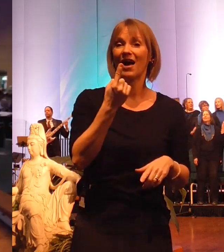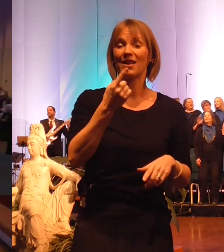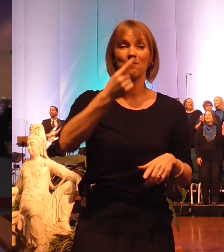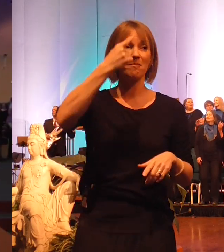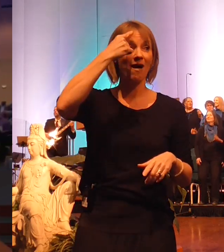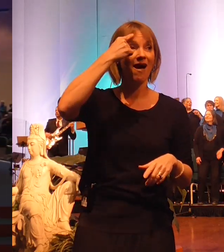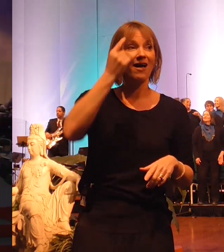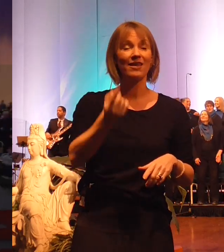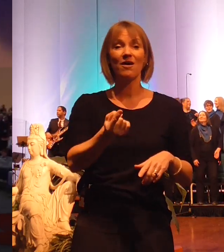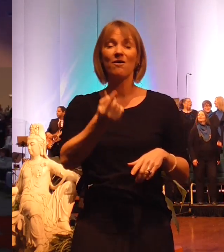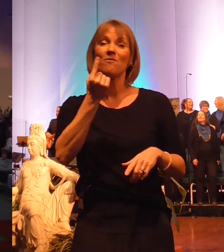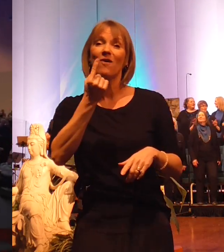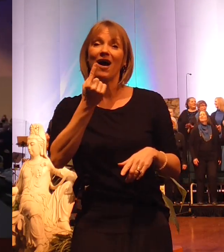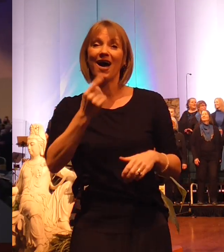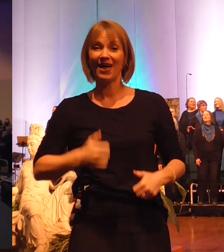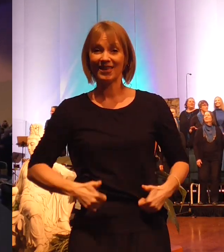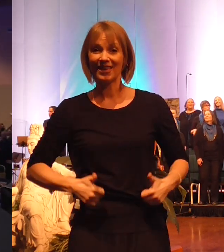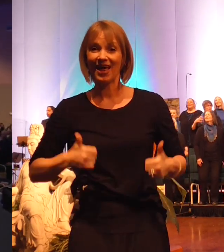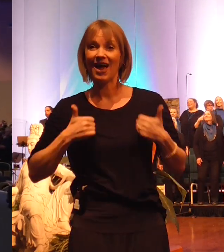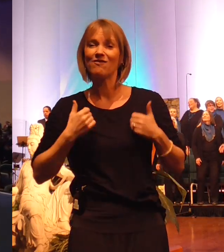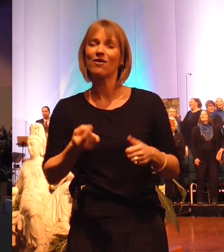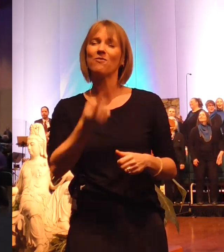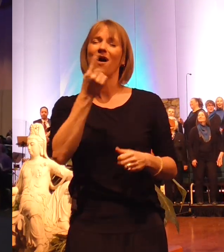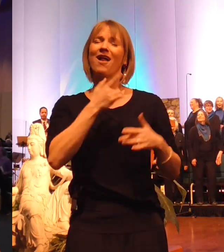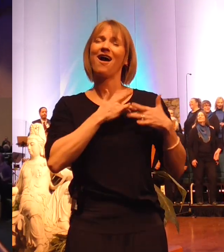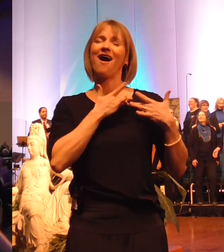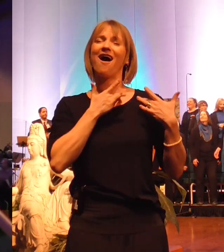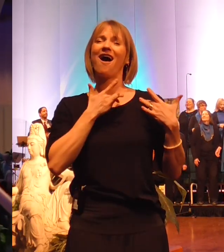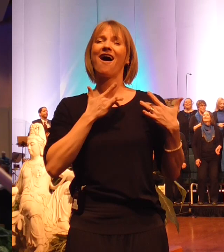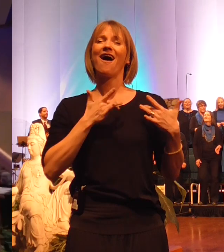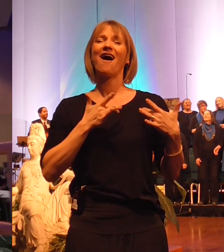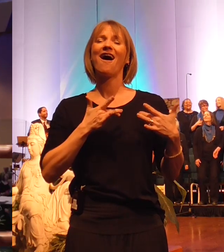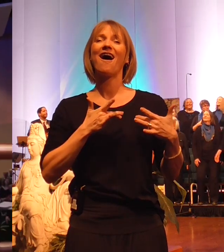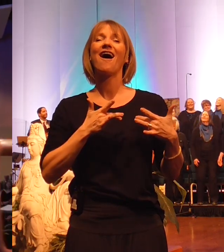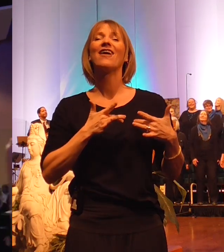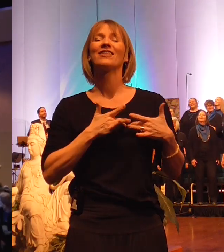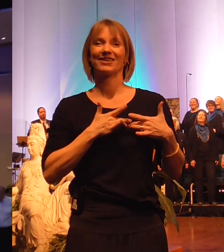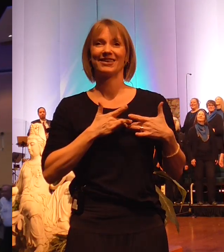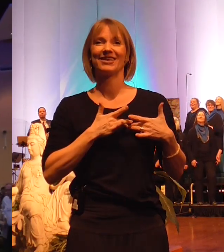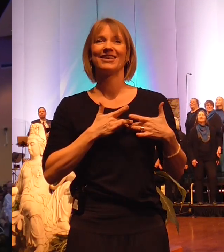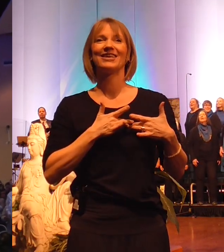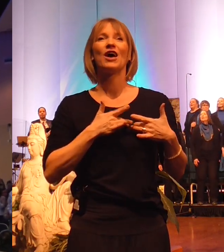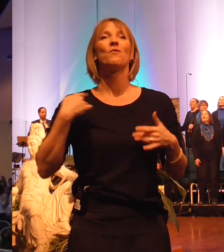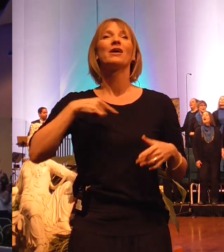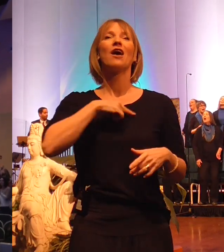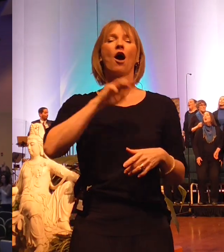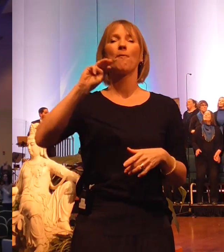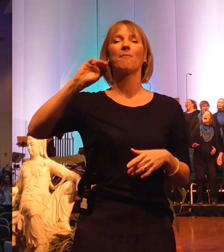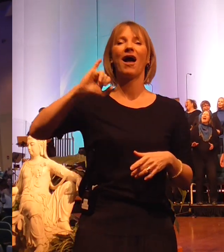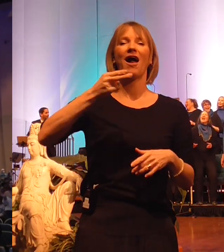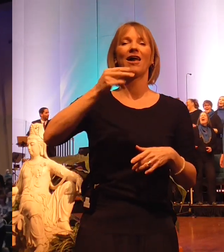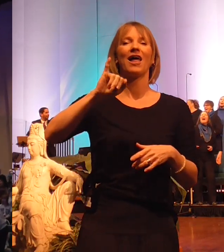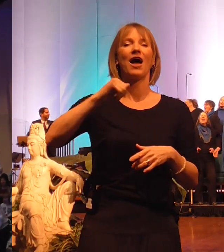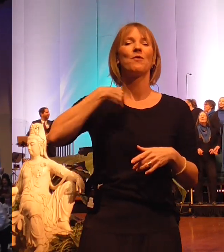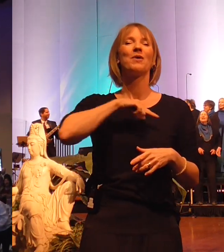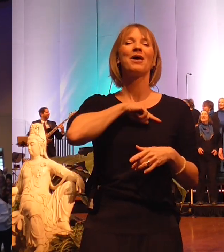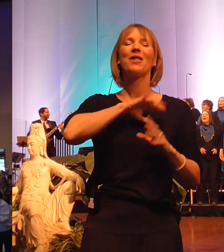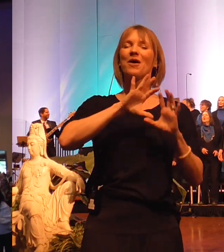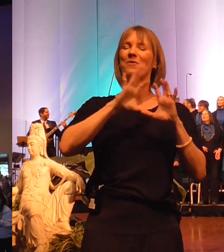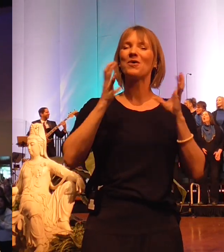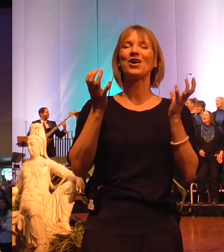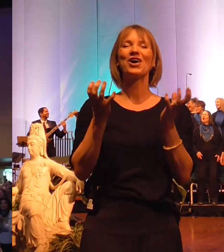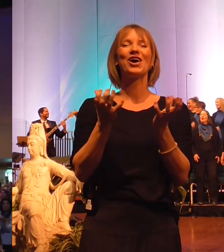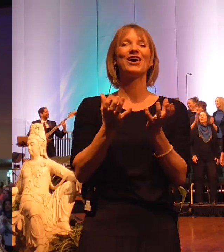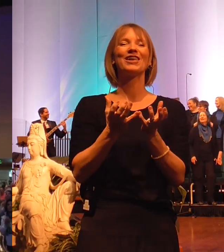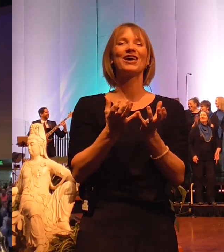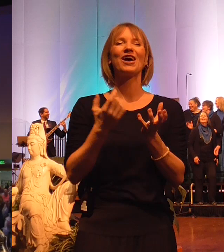one mind, one life, one heart. Yeah. We are Mile High, we